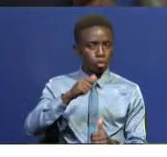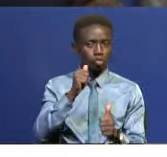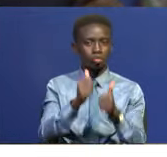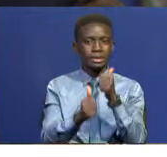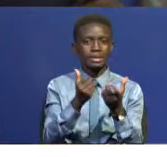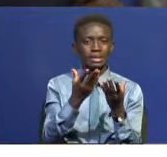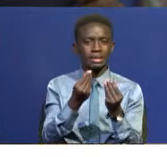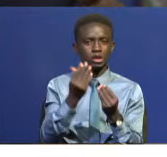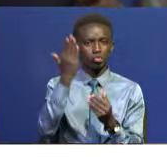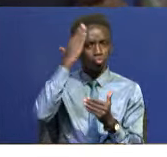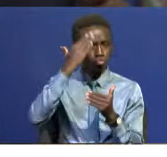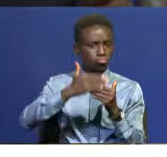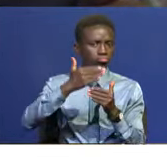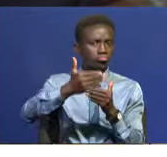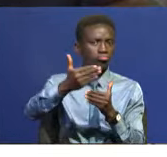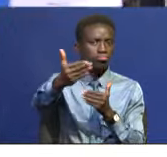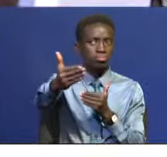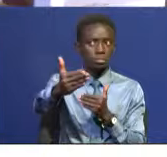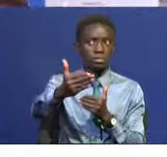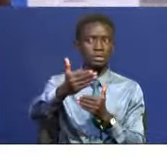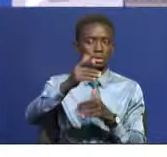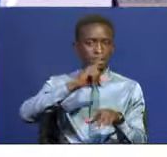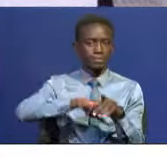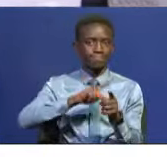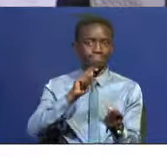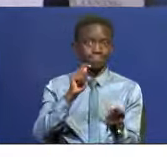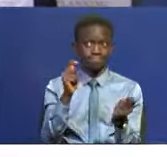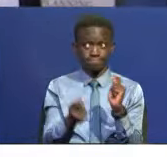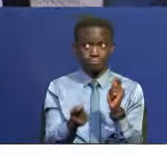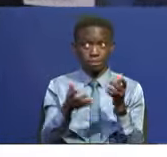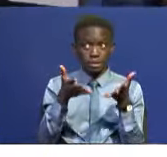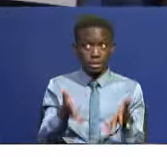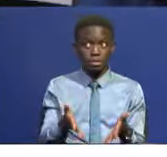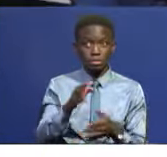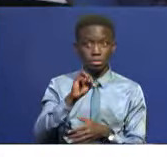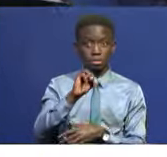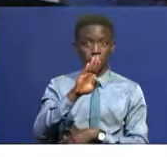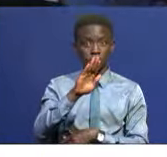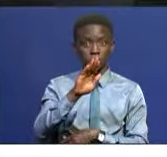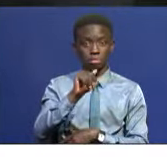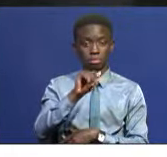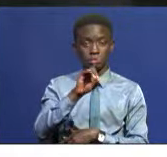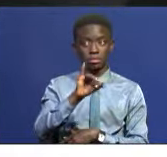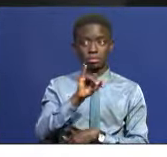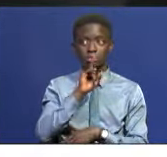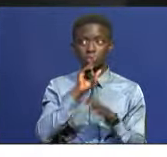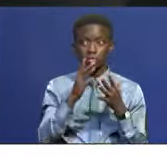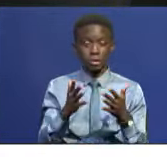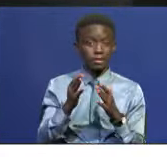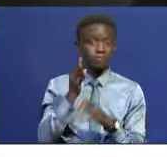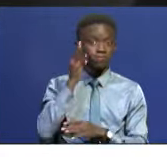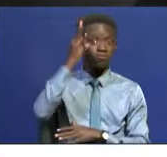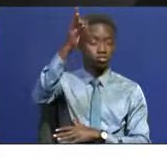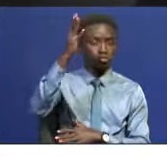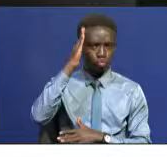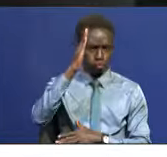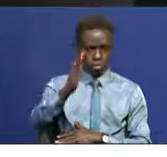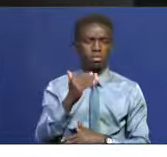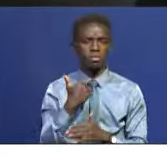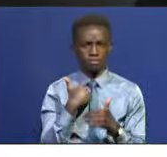sector and the production sector. Mbadi amesema safari ya siku za usoni itakuwa na changamoto, huku wizara